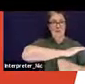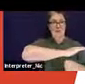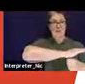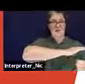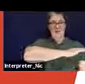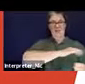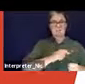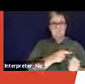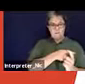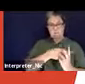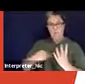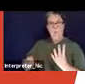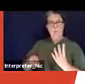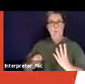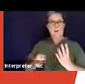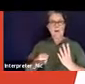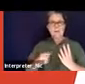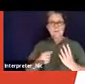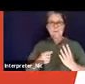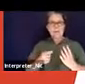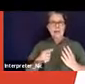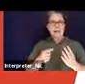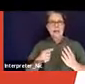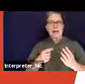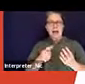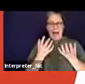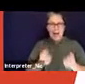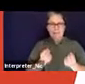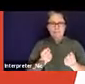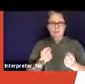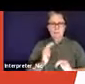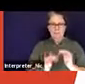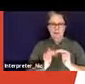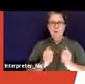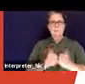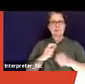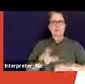way to build our confidence to address these challenges.